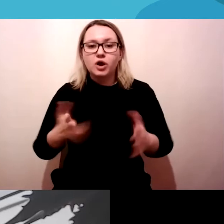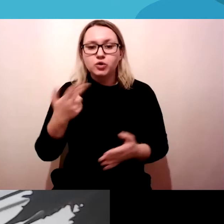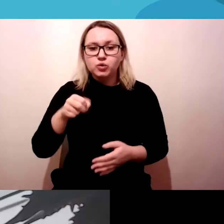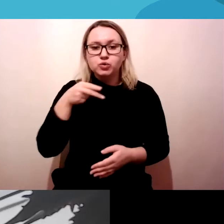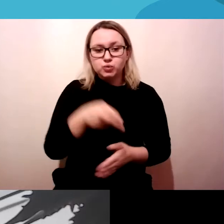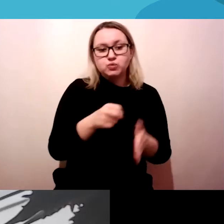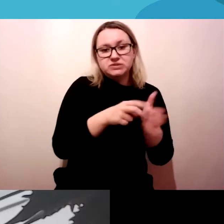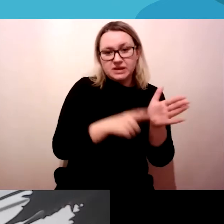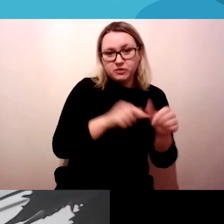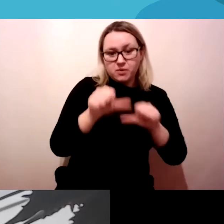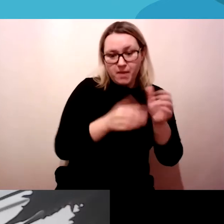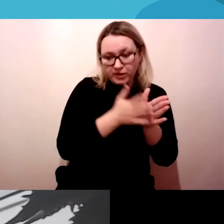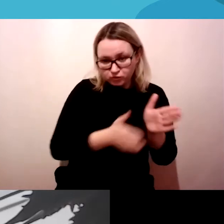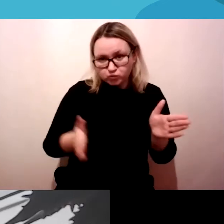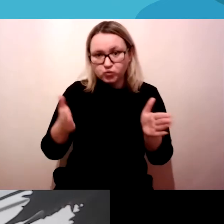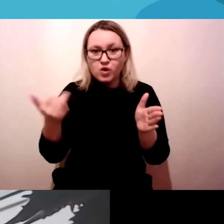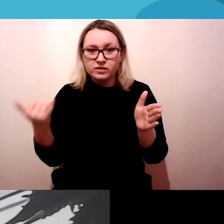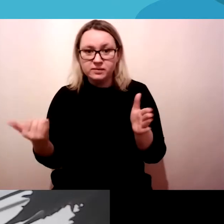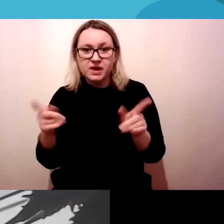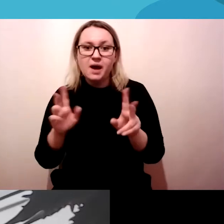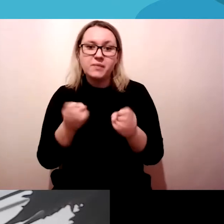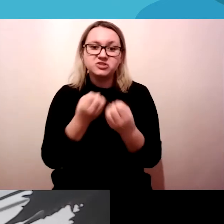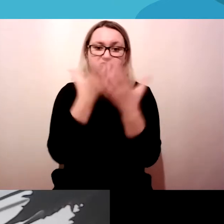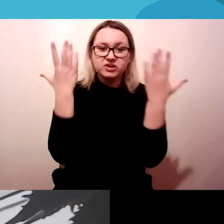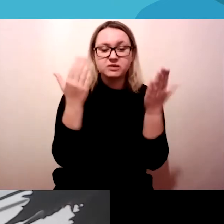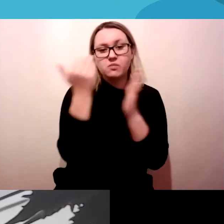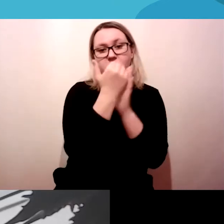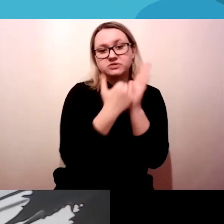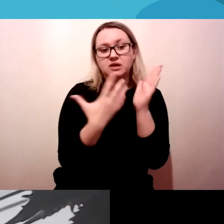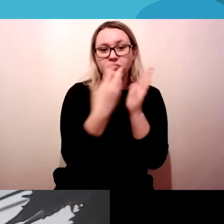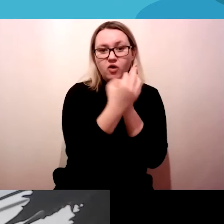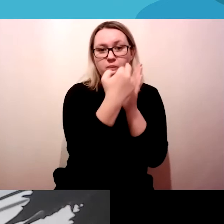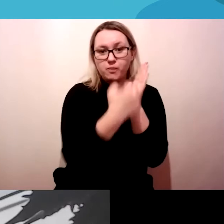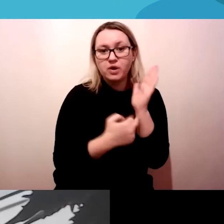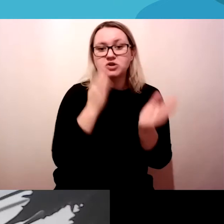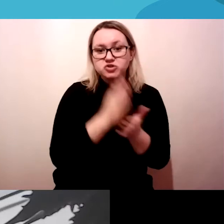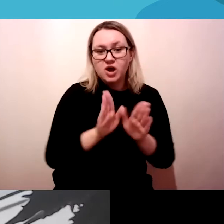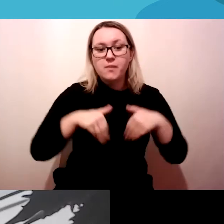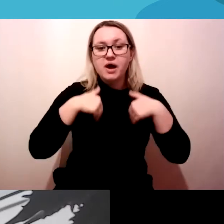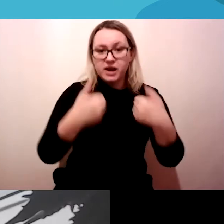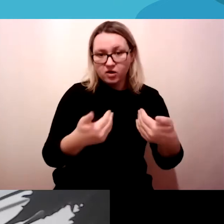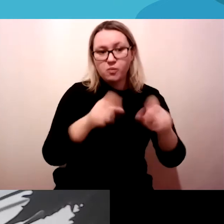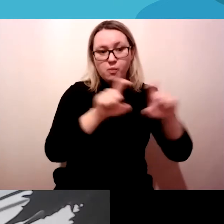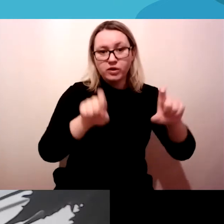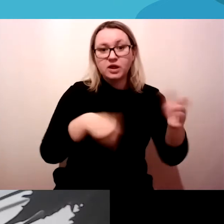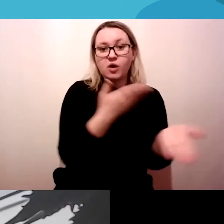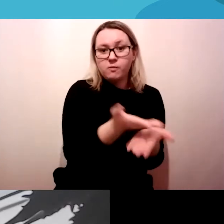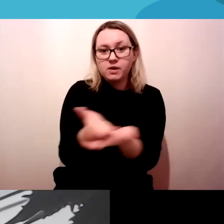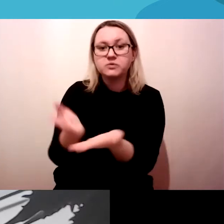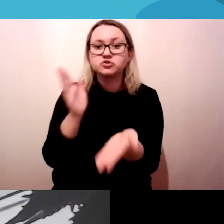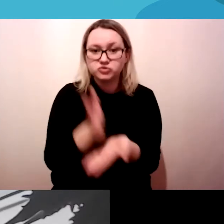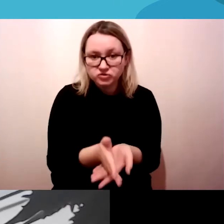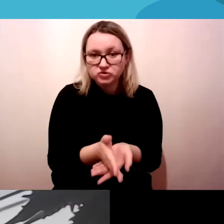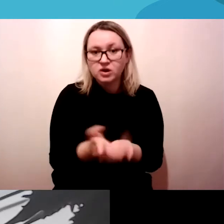the case of bullying against LGBTI children. In many cases, when there